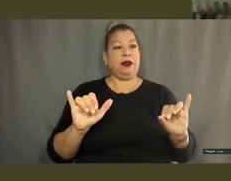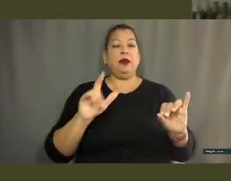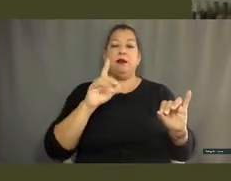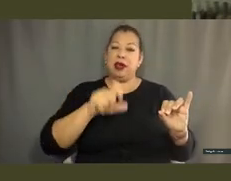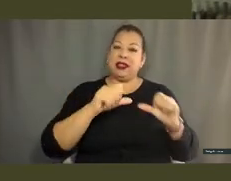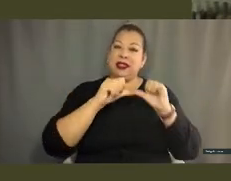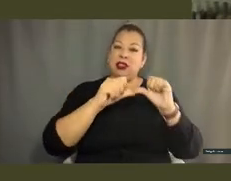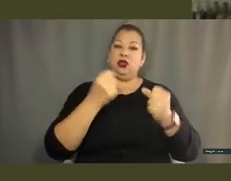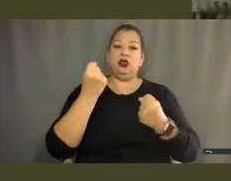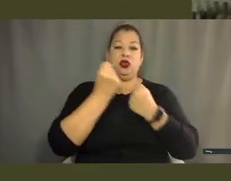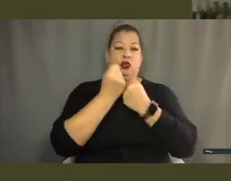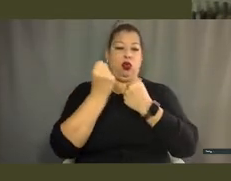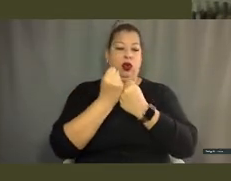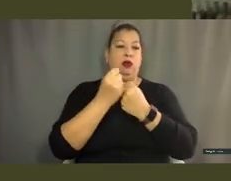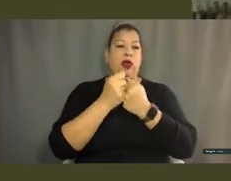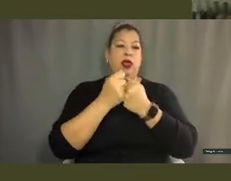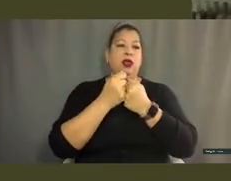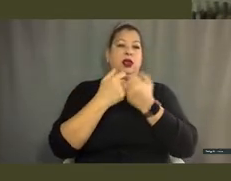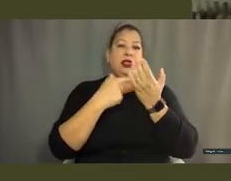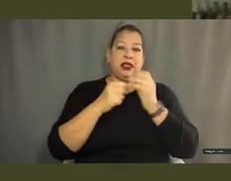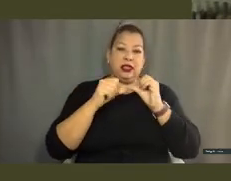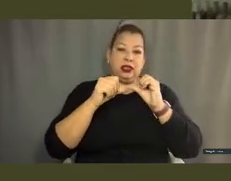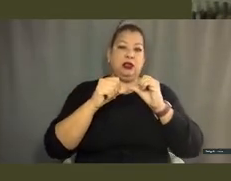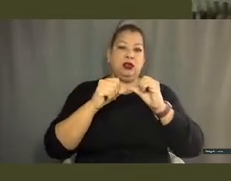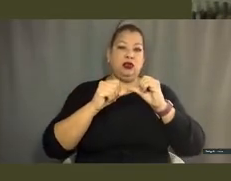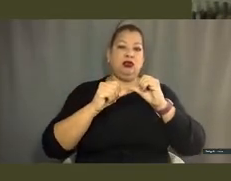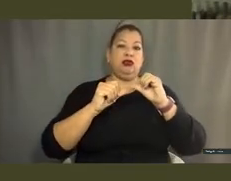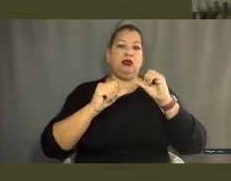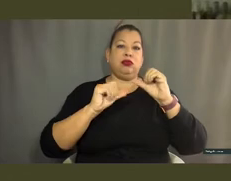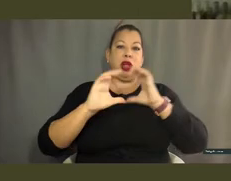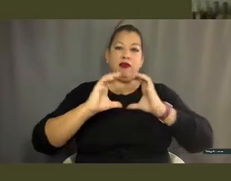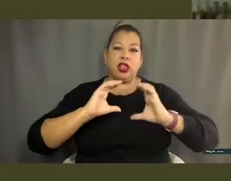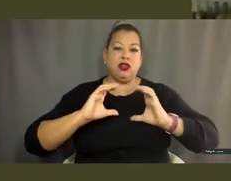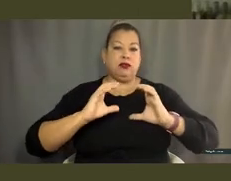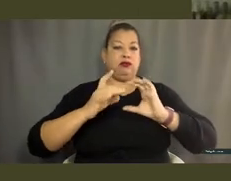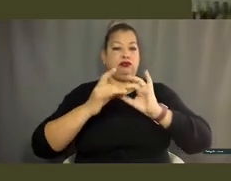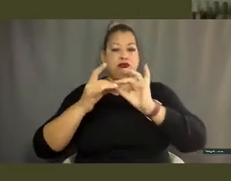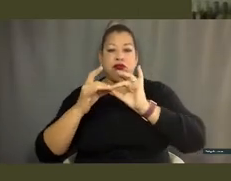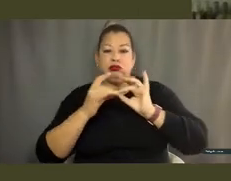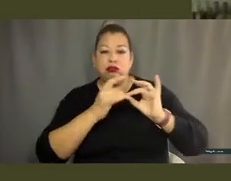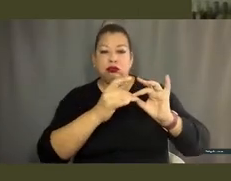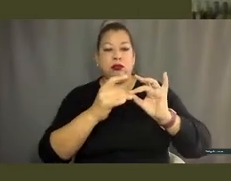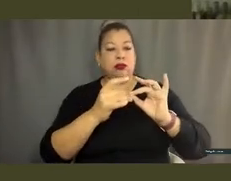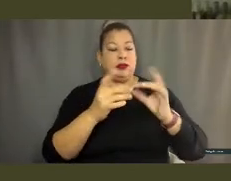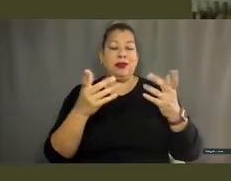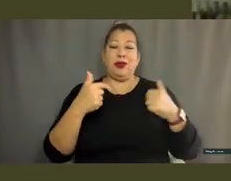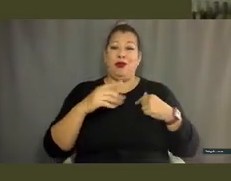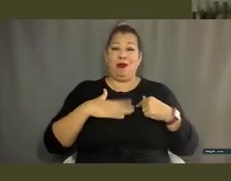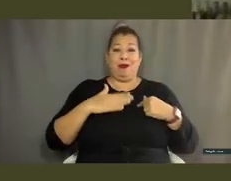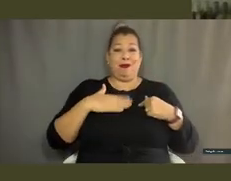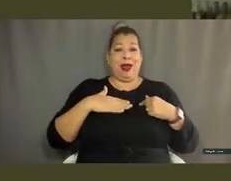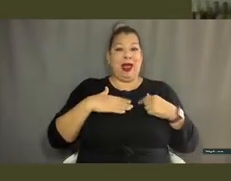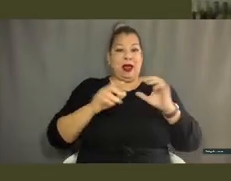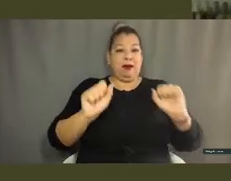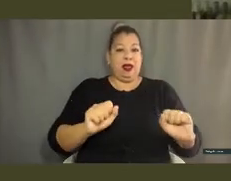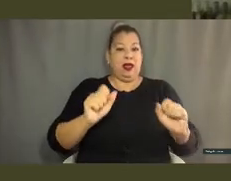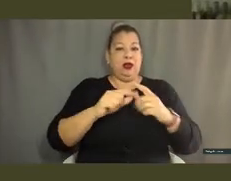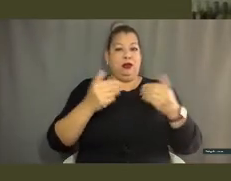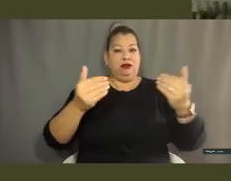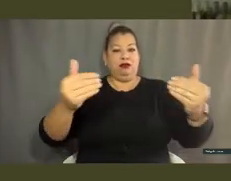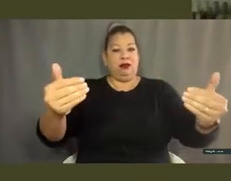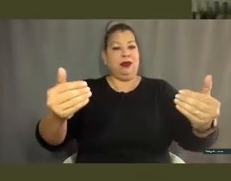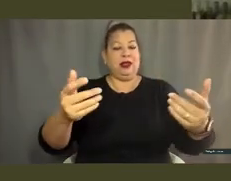facilitating dialogue. Now, specific options to go into that, this is beyond my capability, but I know that John will be able to answer all